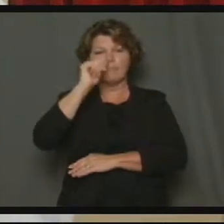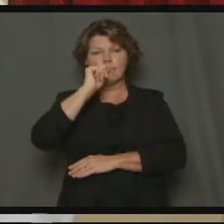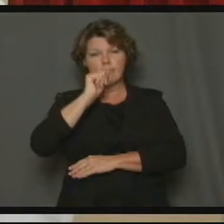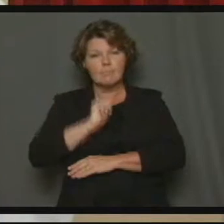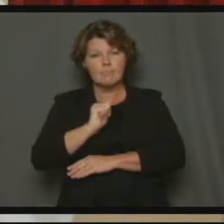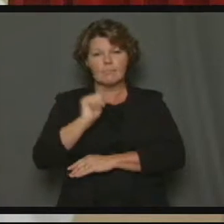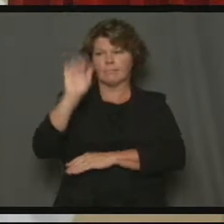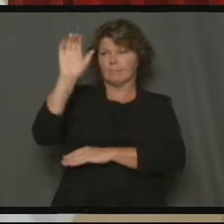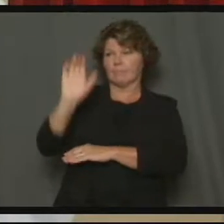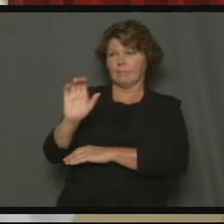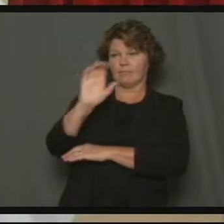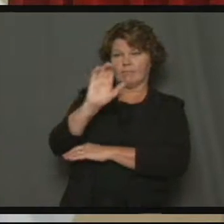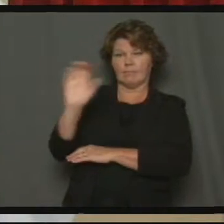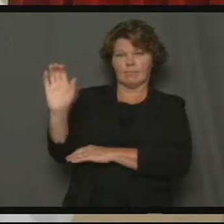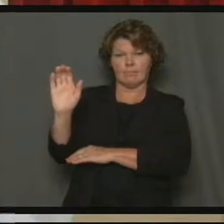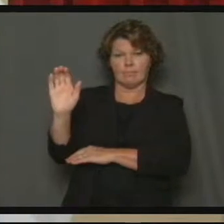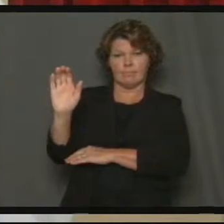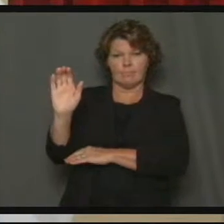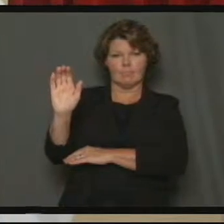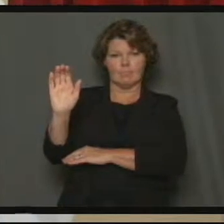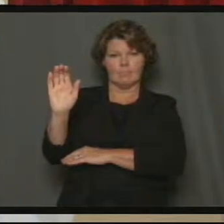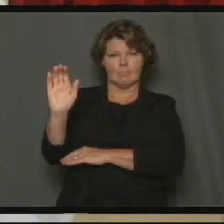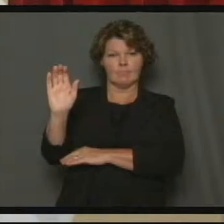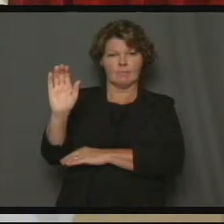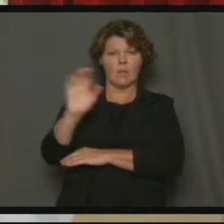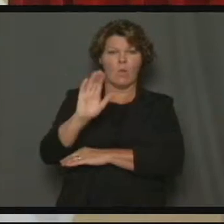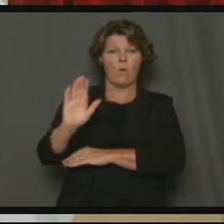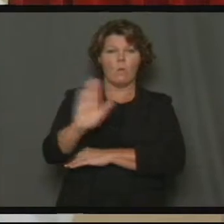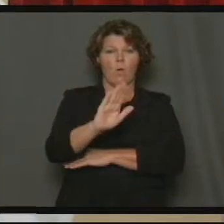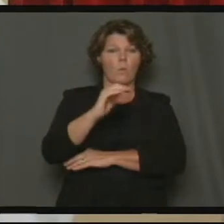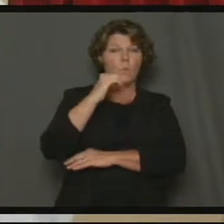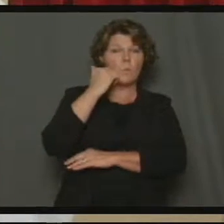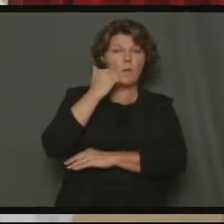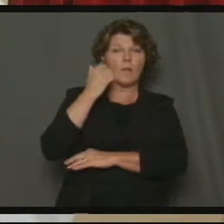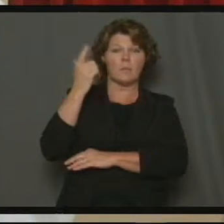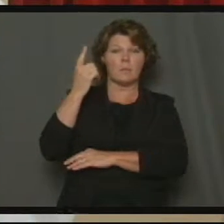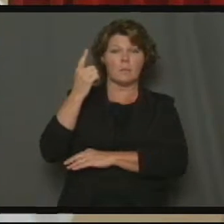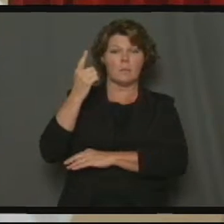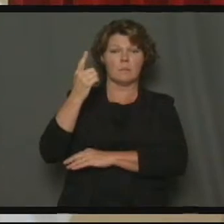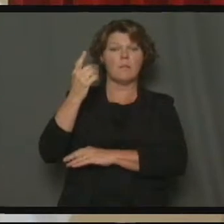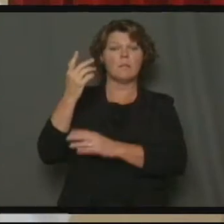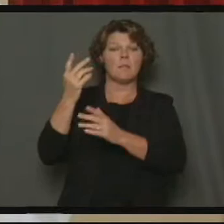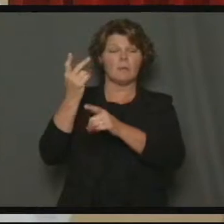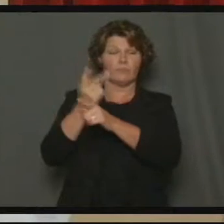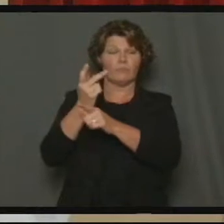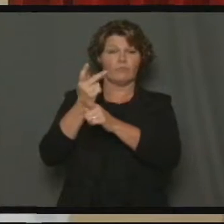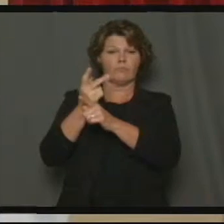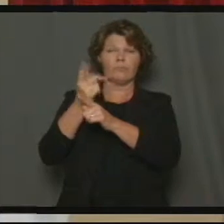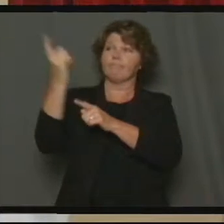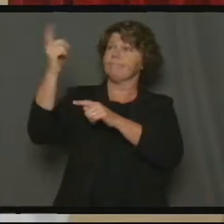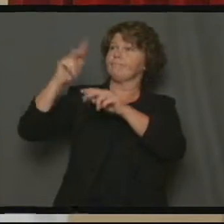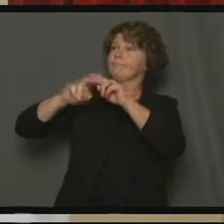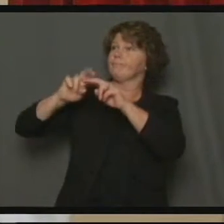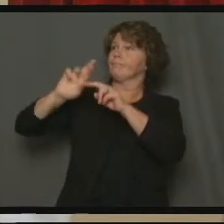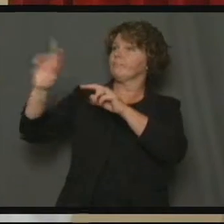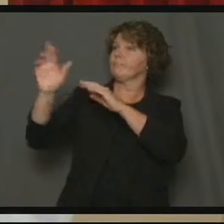cross, despising the shame, and is seated at the right hand of the throne of